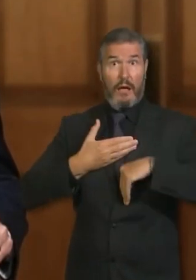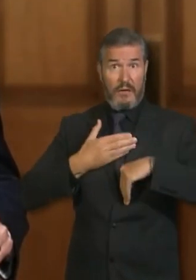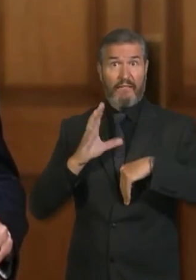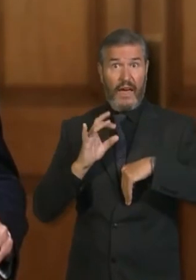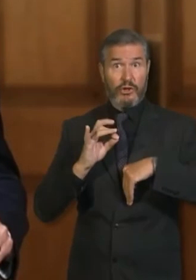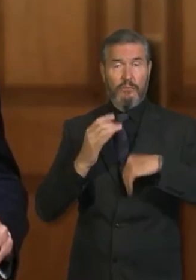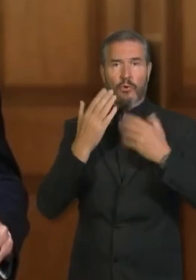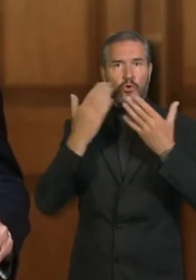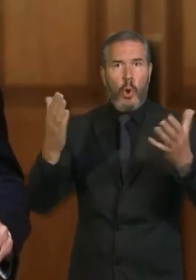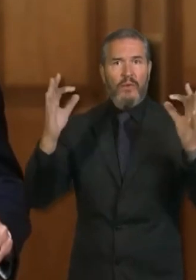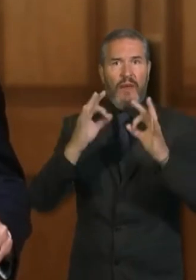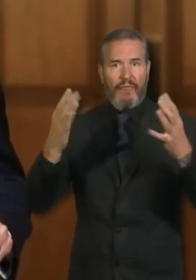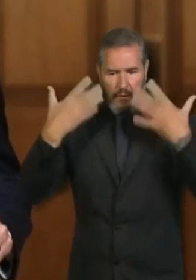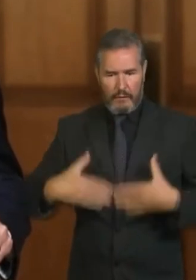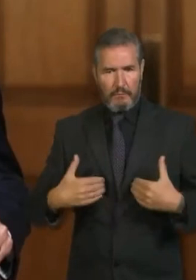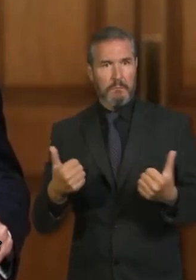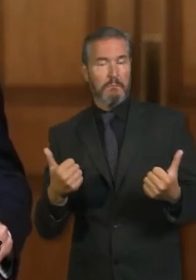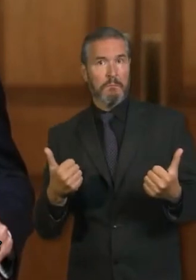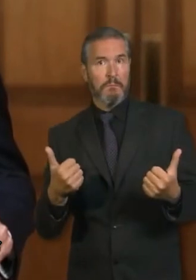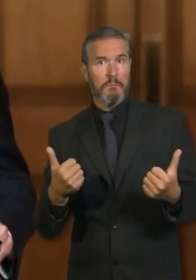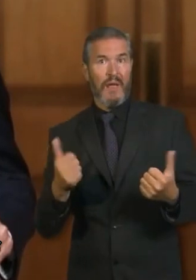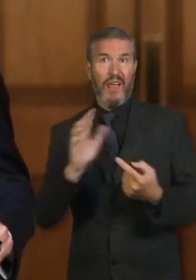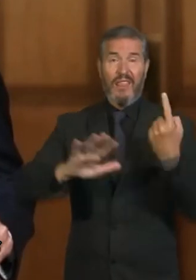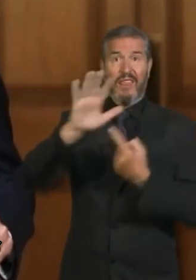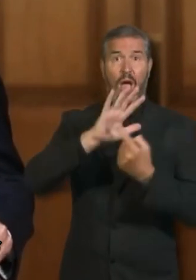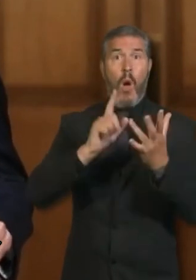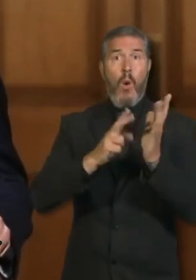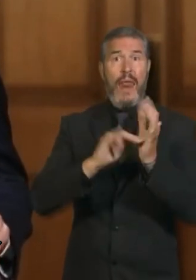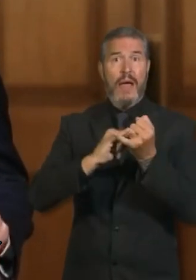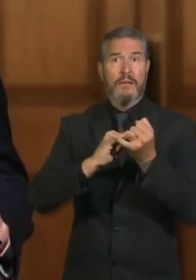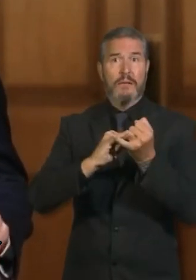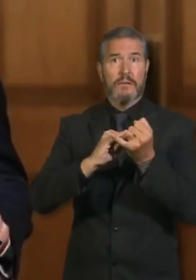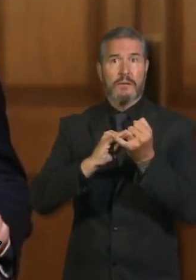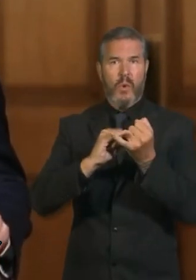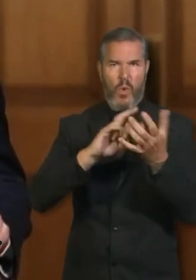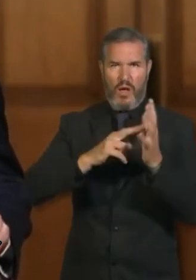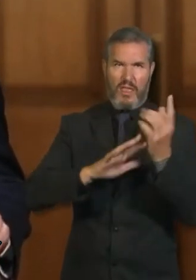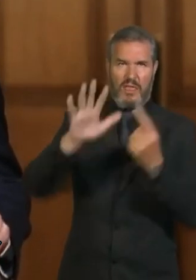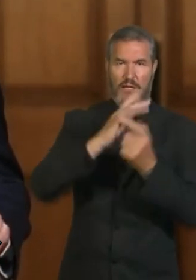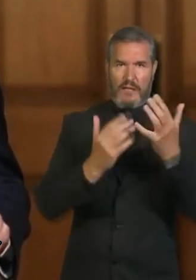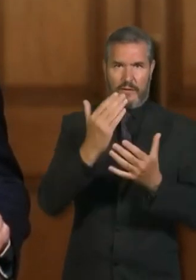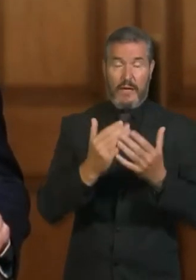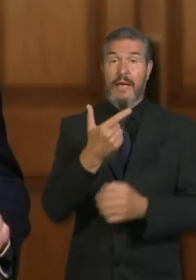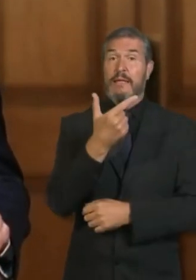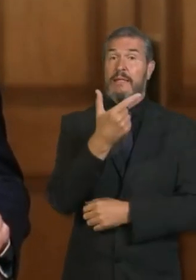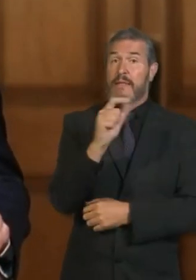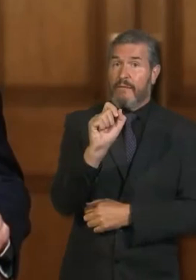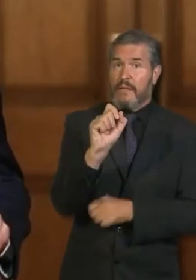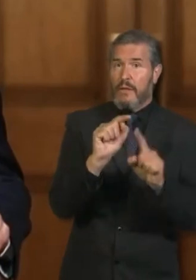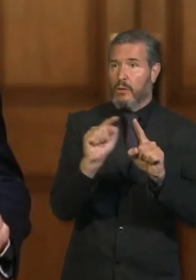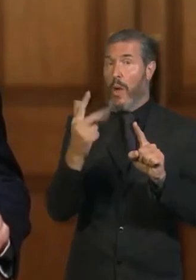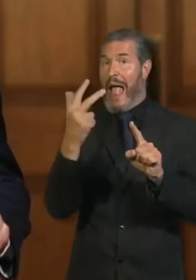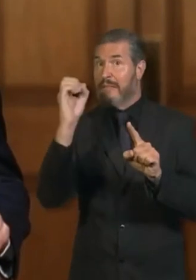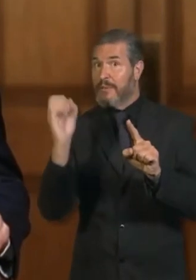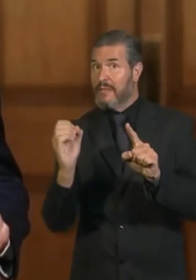the ONS study, we find that around 70 to 80% of people who test positive